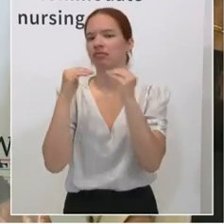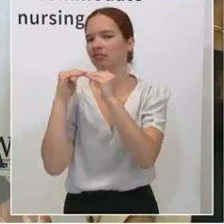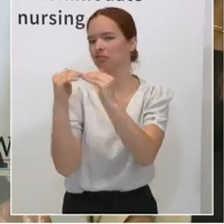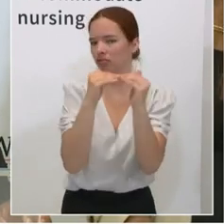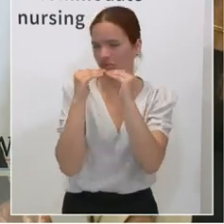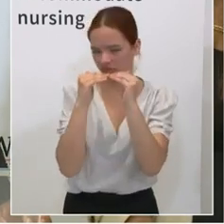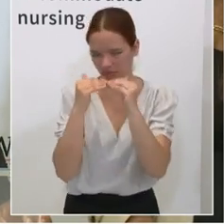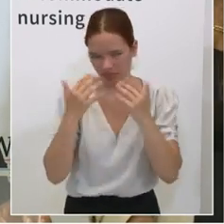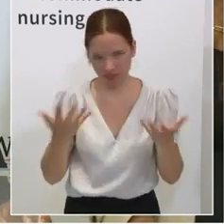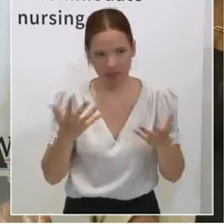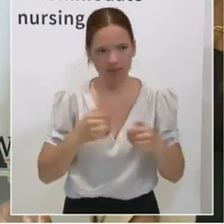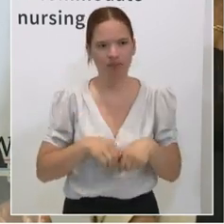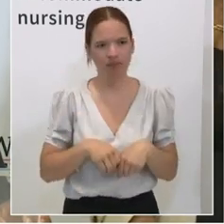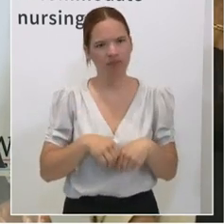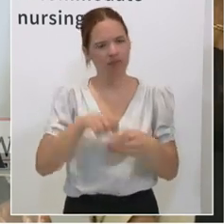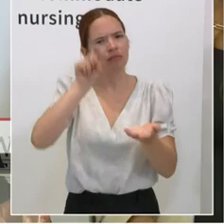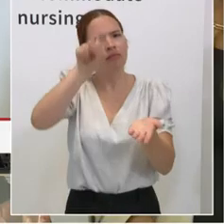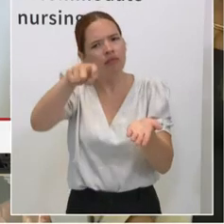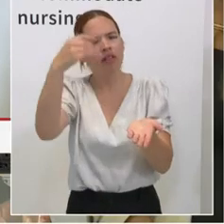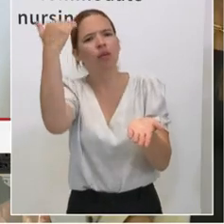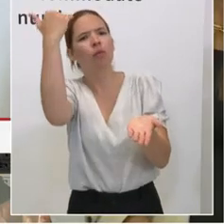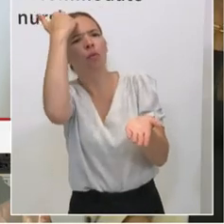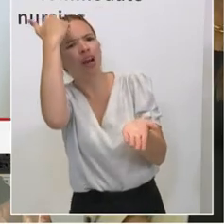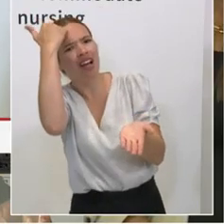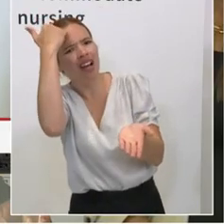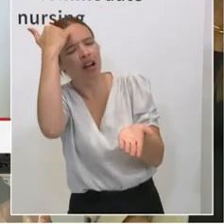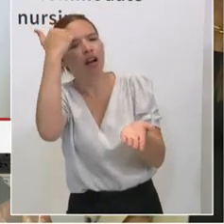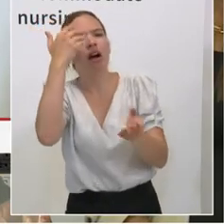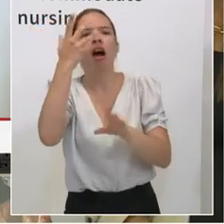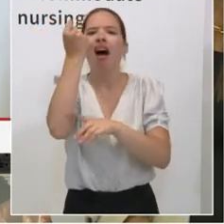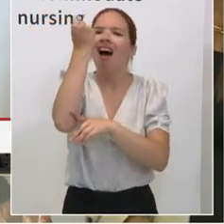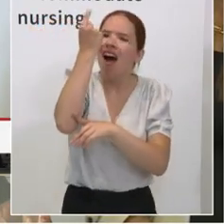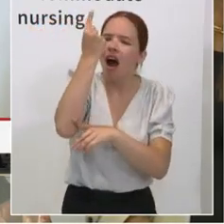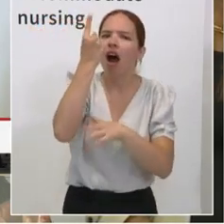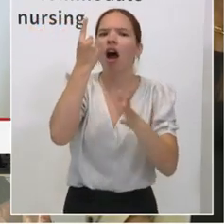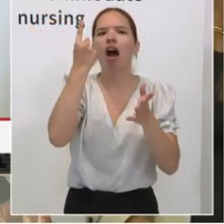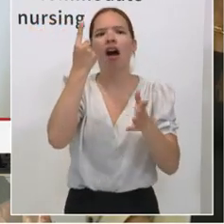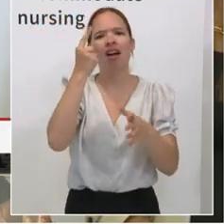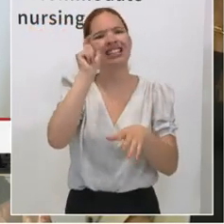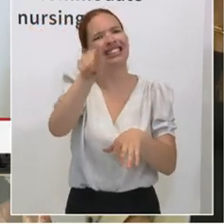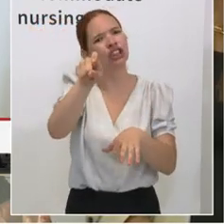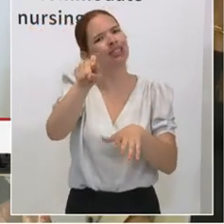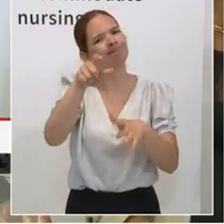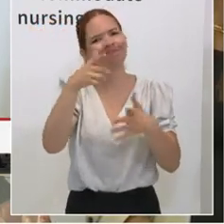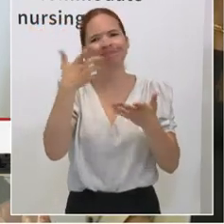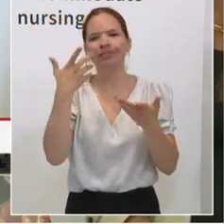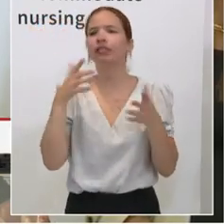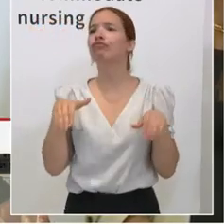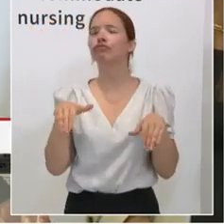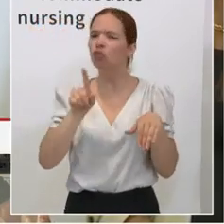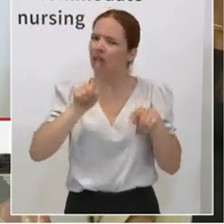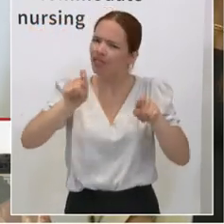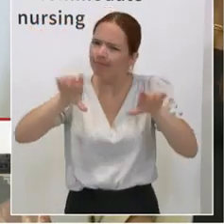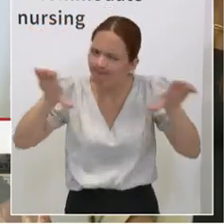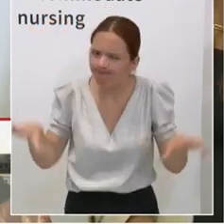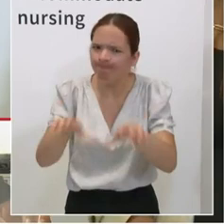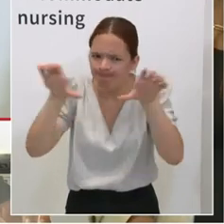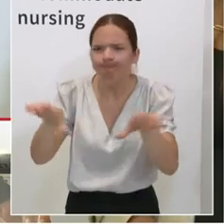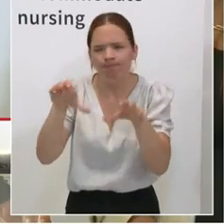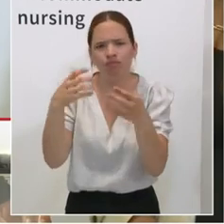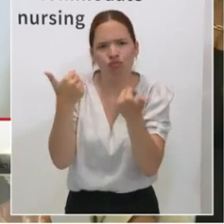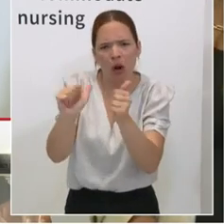aware. You have to get past that part to actually be willing to actually make changes. And being in an environment where that's true, I